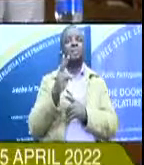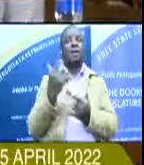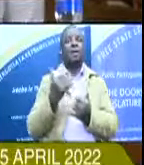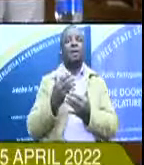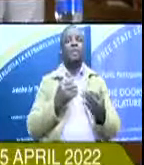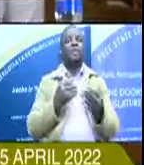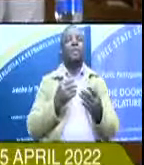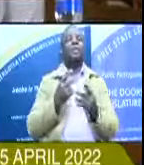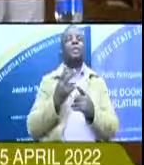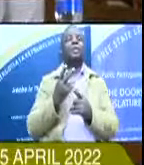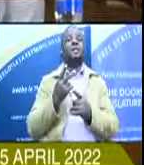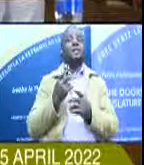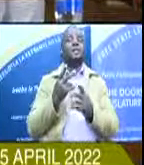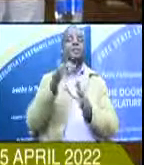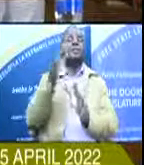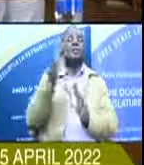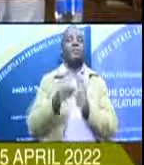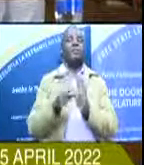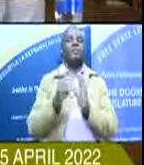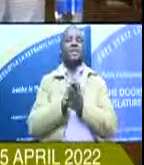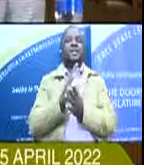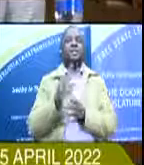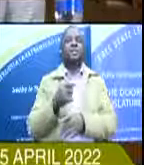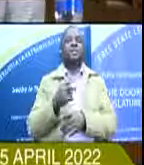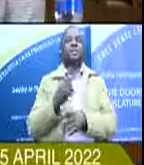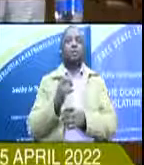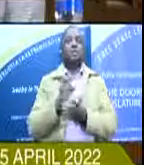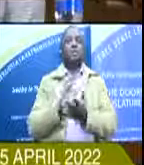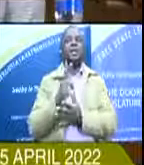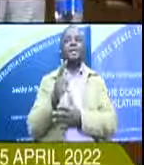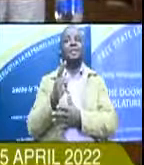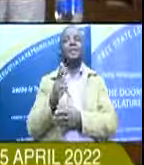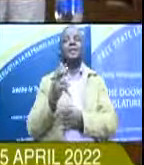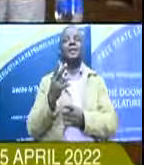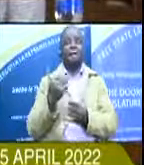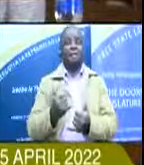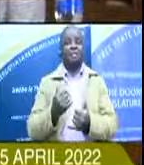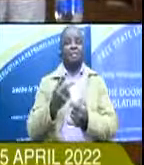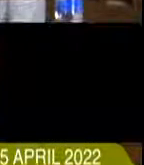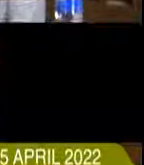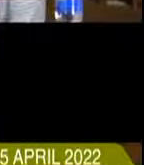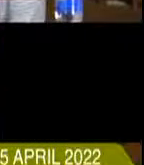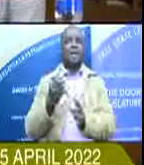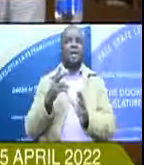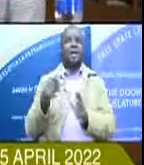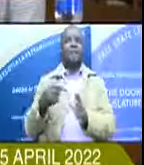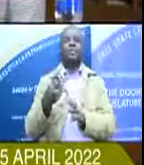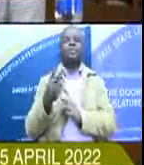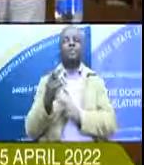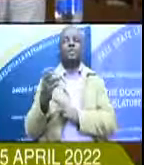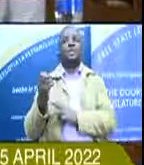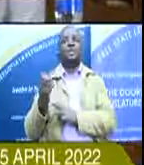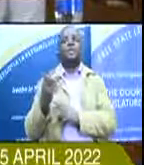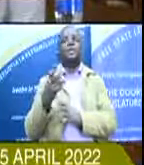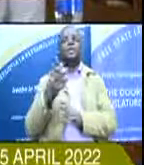from 10,266 in 2018 to 9,203 in 2019